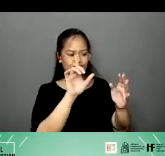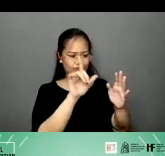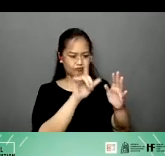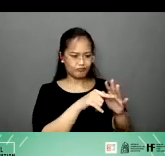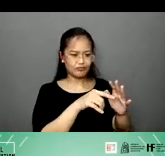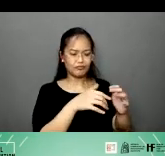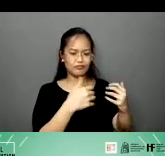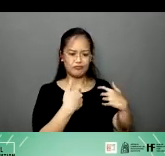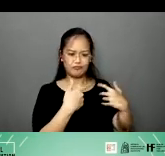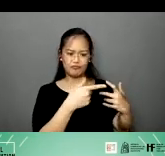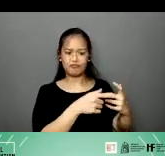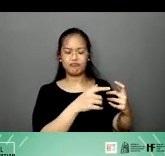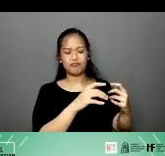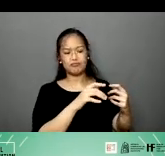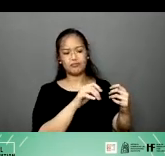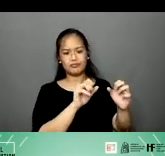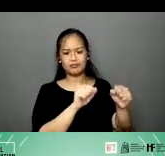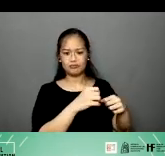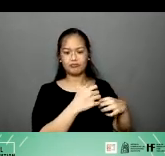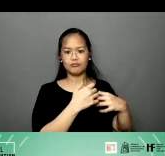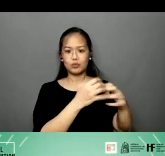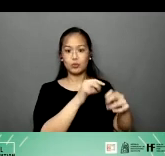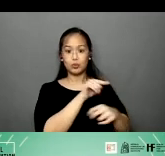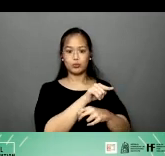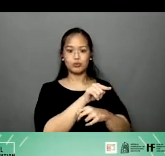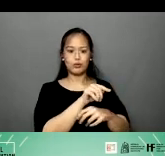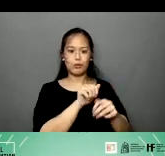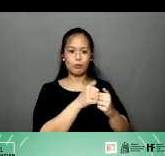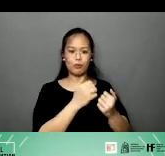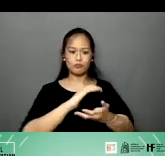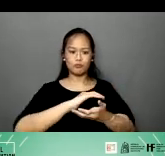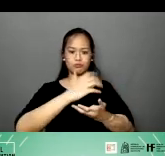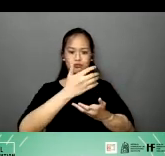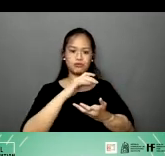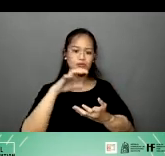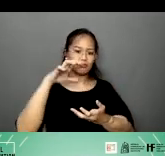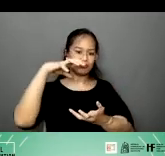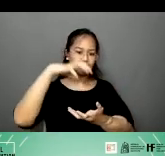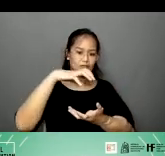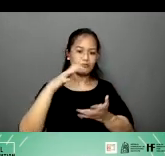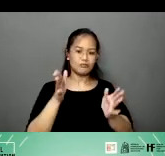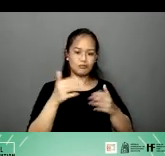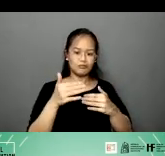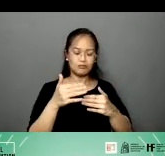these secondary or primary packaging. It can serve as trays, boxes, or containers. And their goal is that